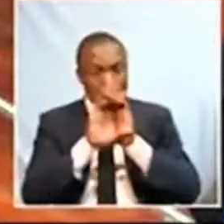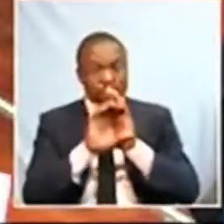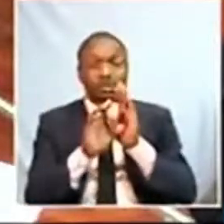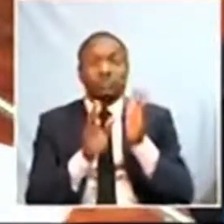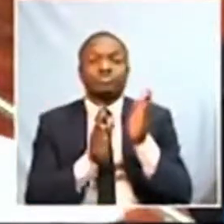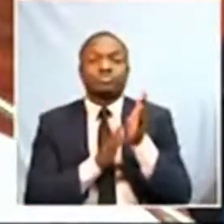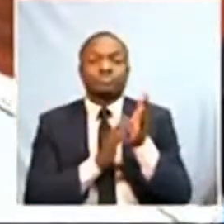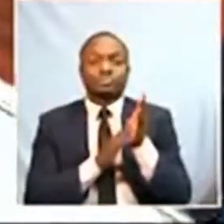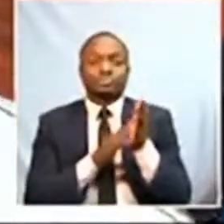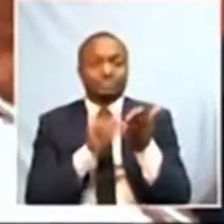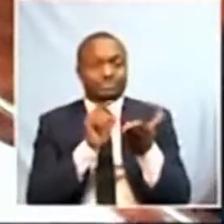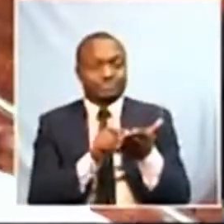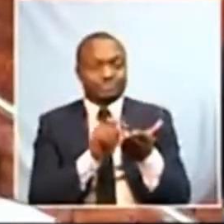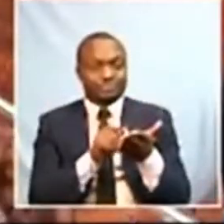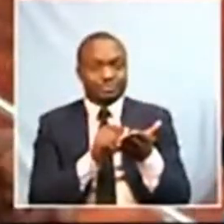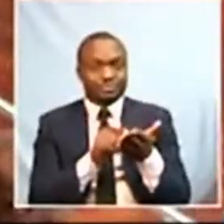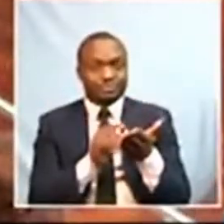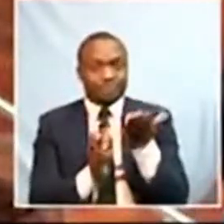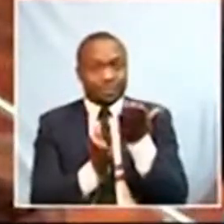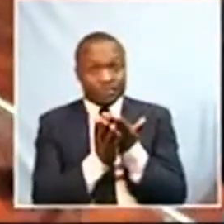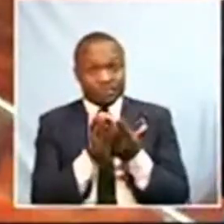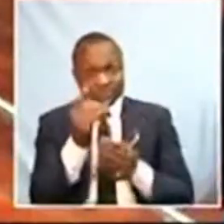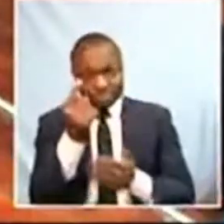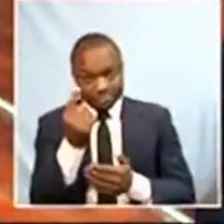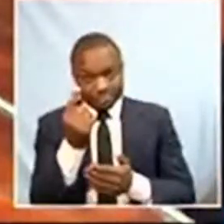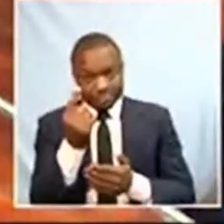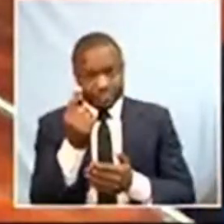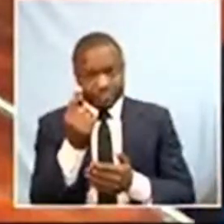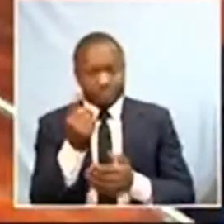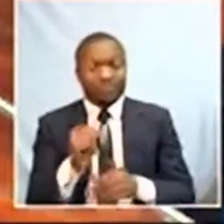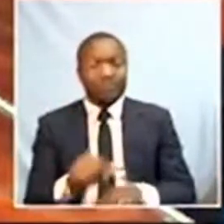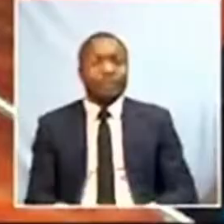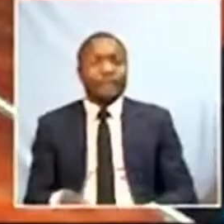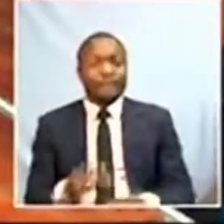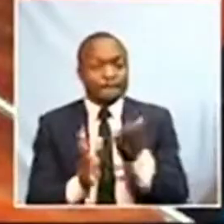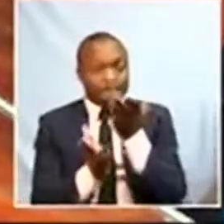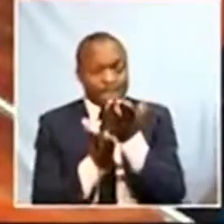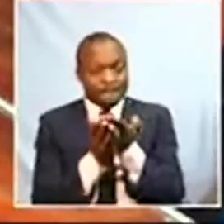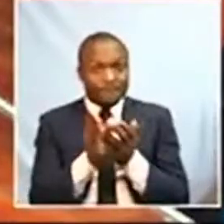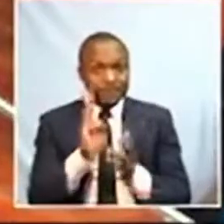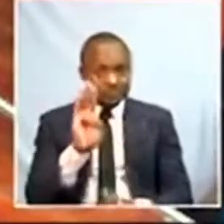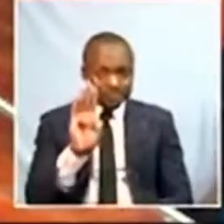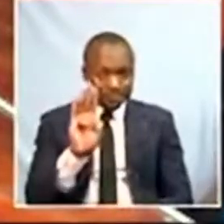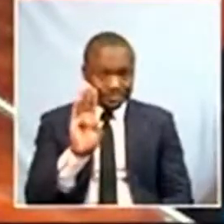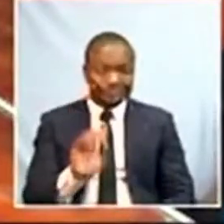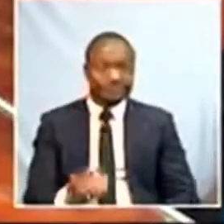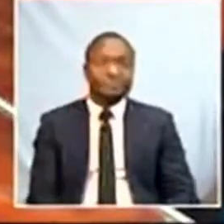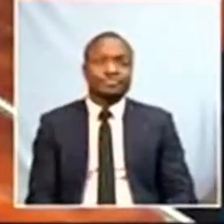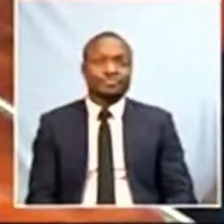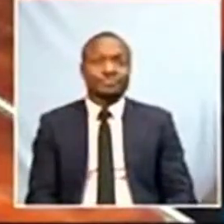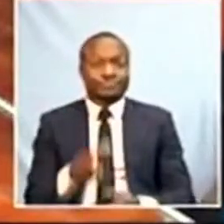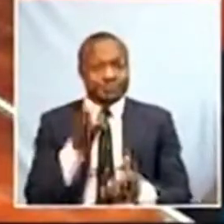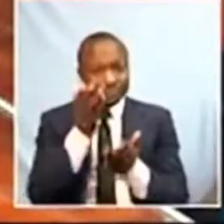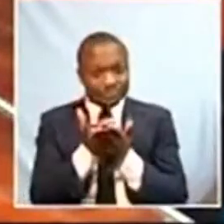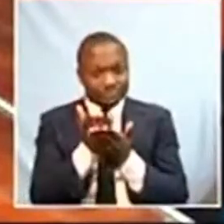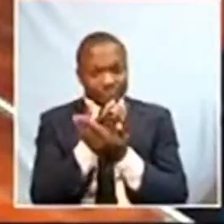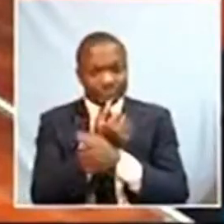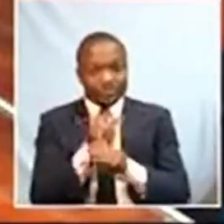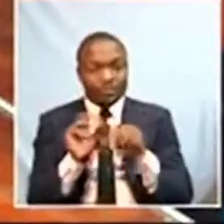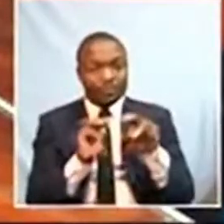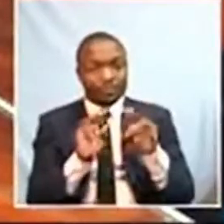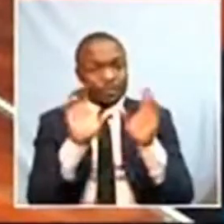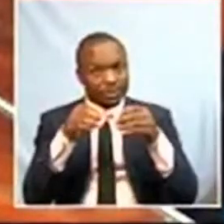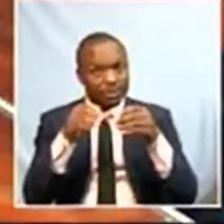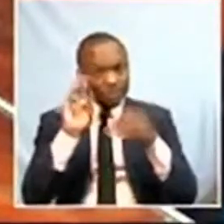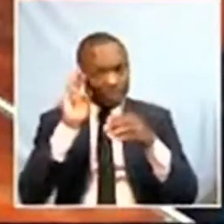school on Figure 1. We also refer to Appendix B. Remedial measure: the Council